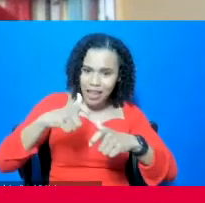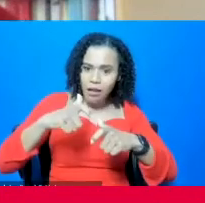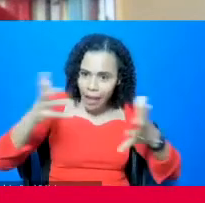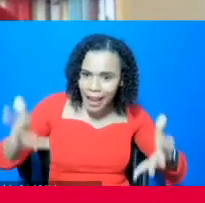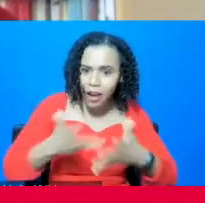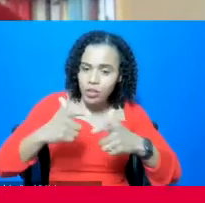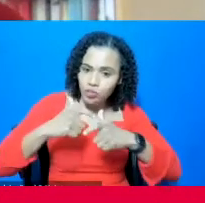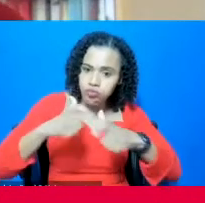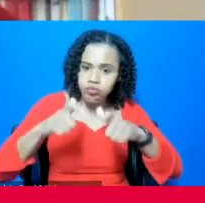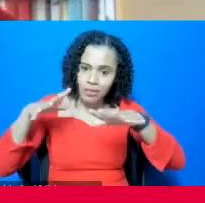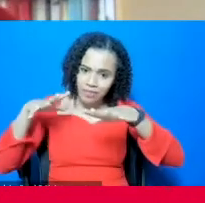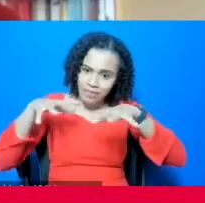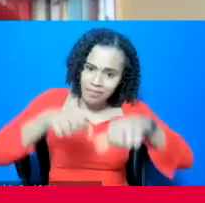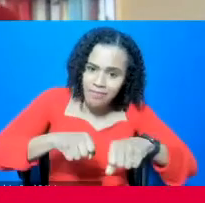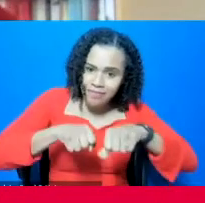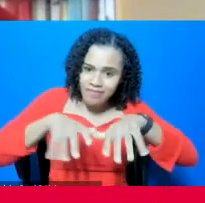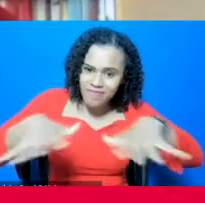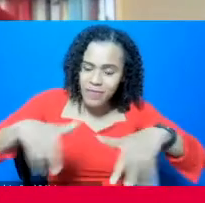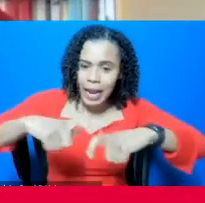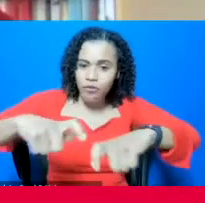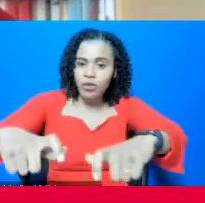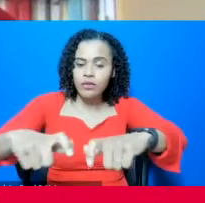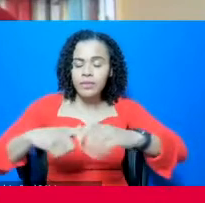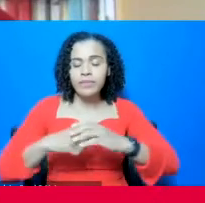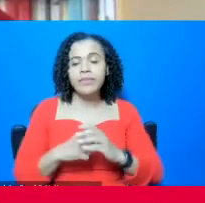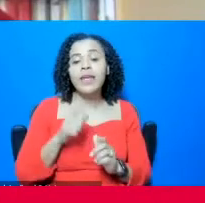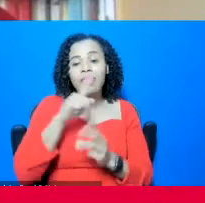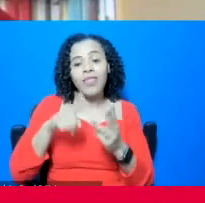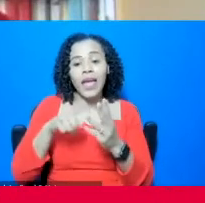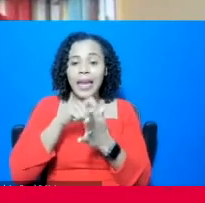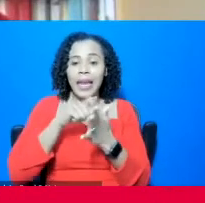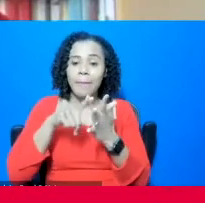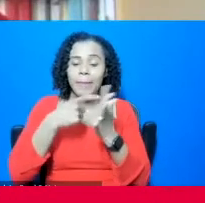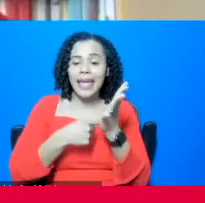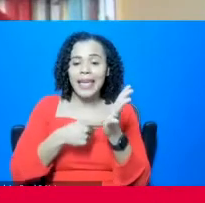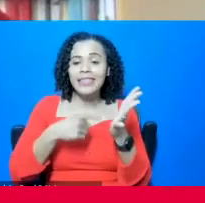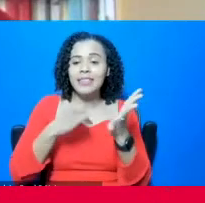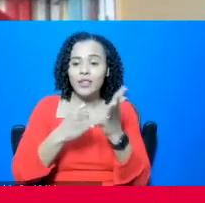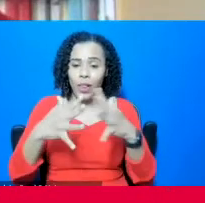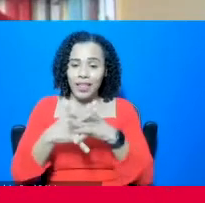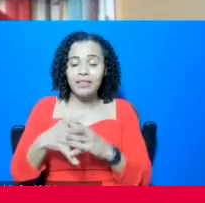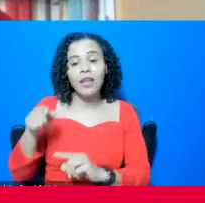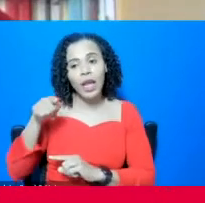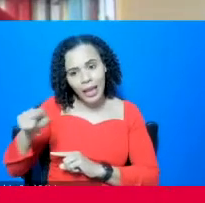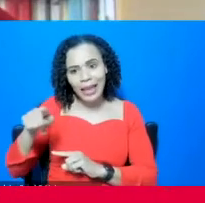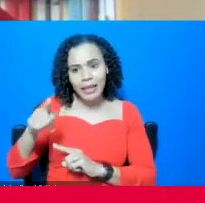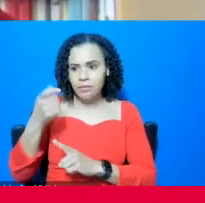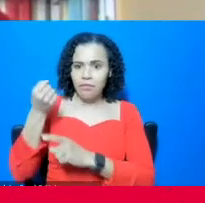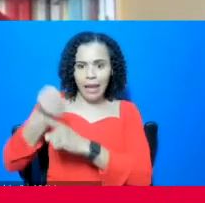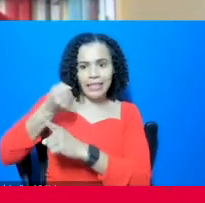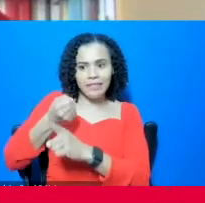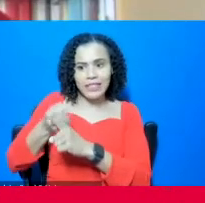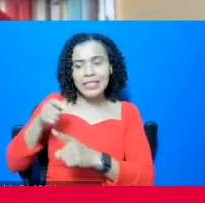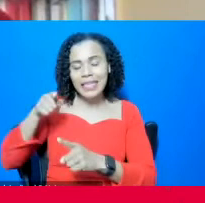industrial complex. And finally, we'll have Piers Wilkinson, a prominent disability activist, who will talk us through how demilitarism and the